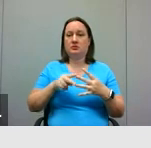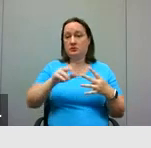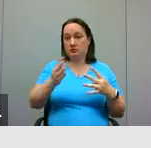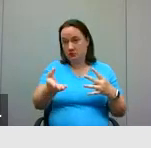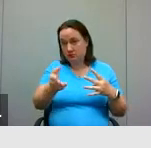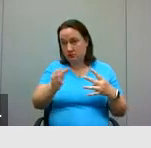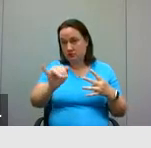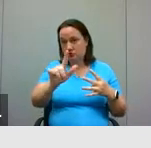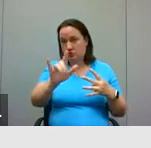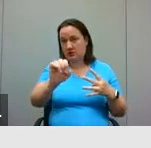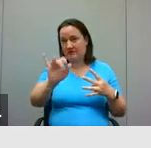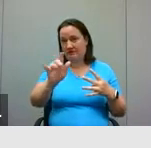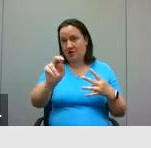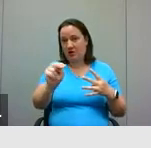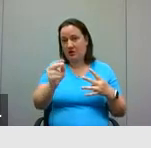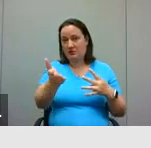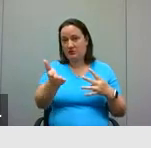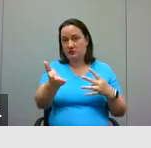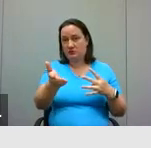Jolie Fawn?